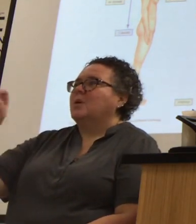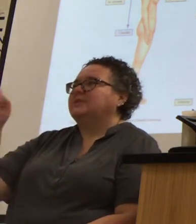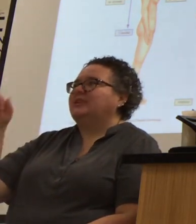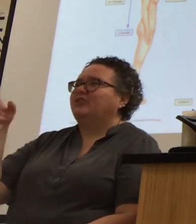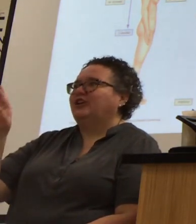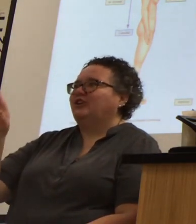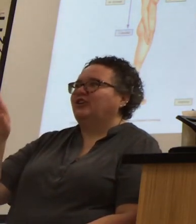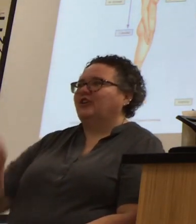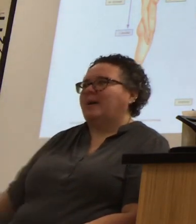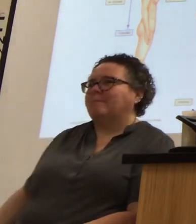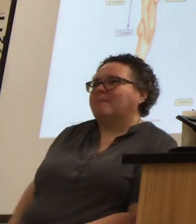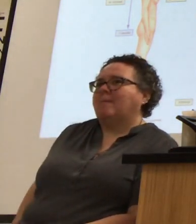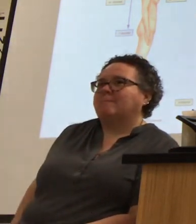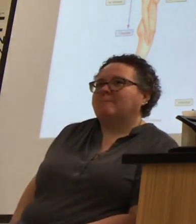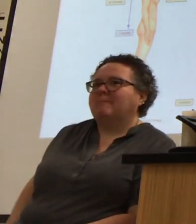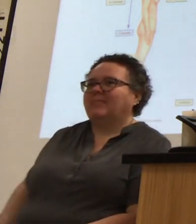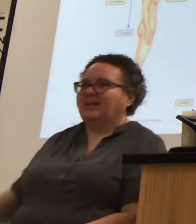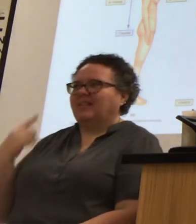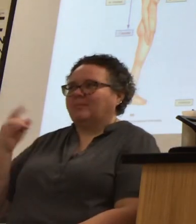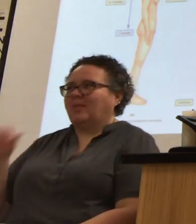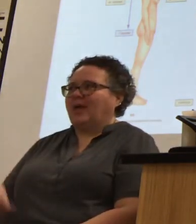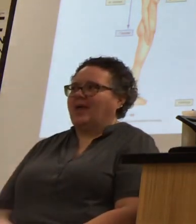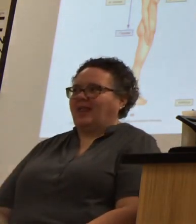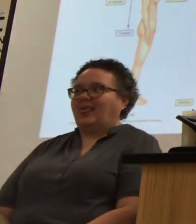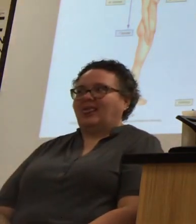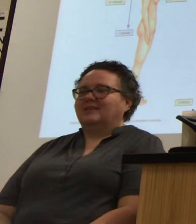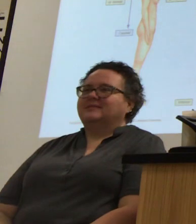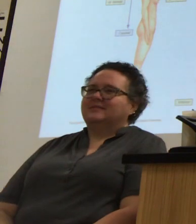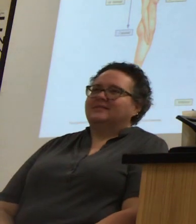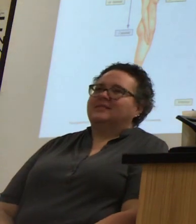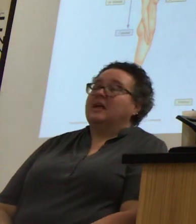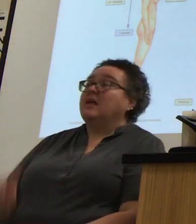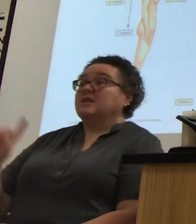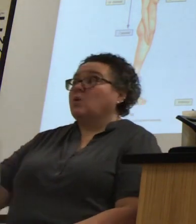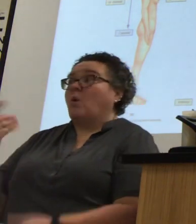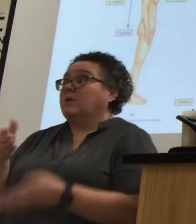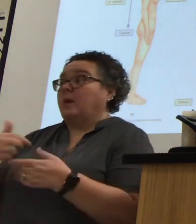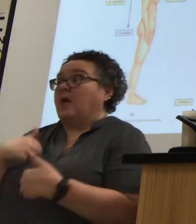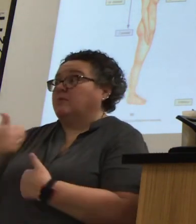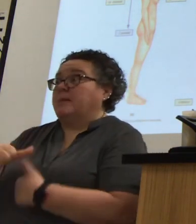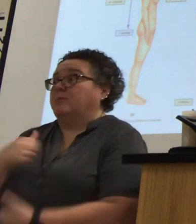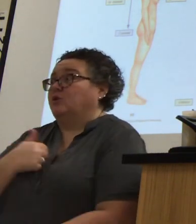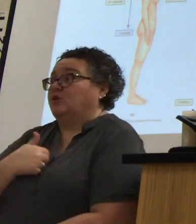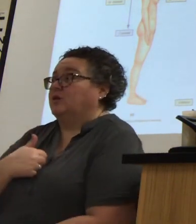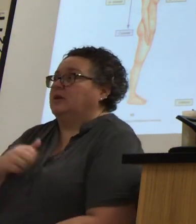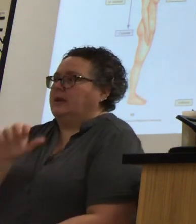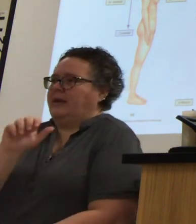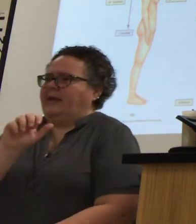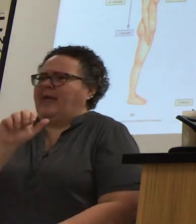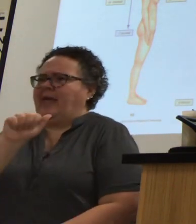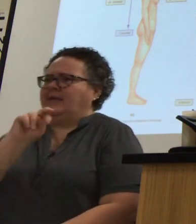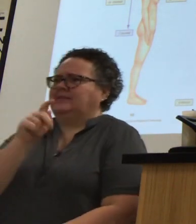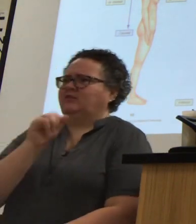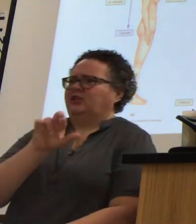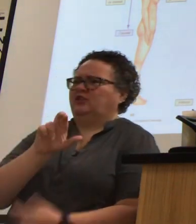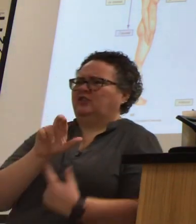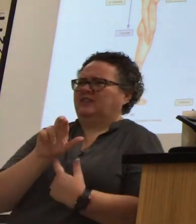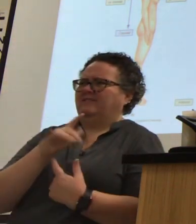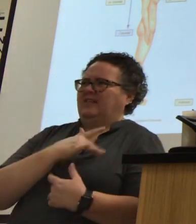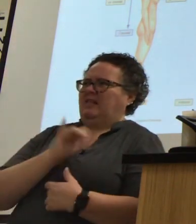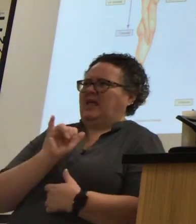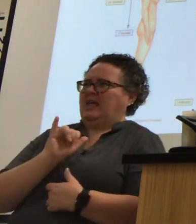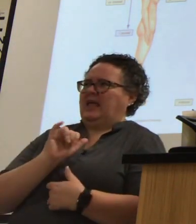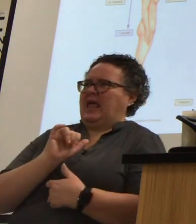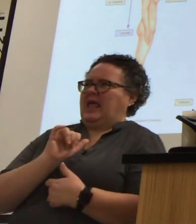So anterior or ventral. Terms are interchangeable. It's